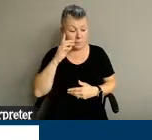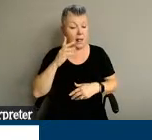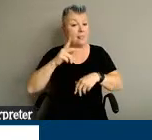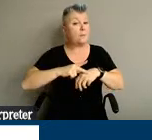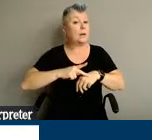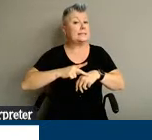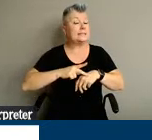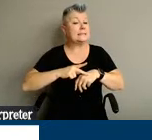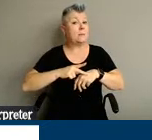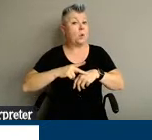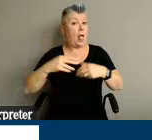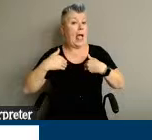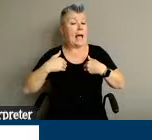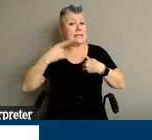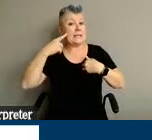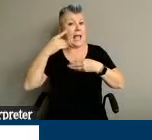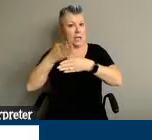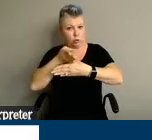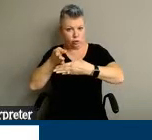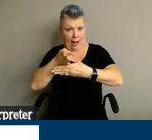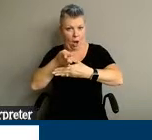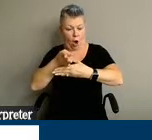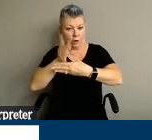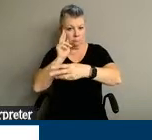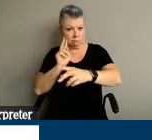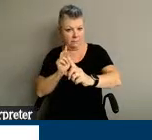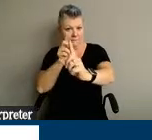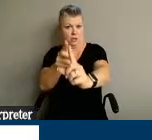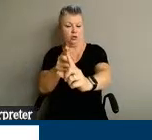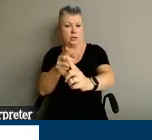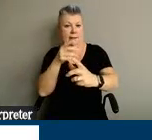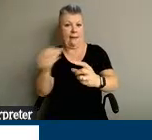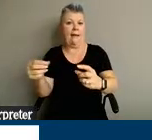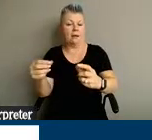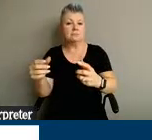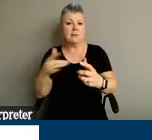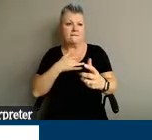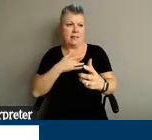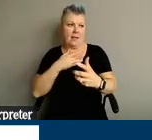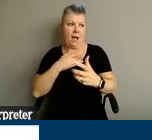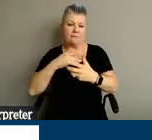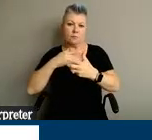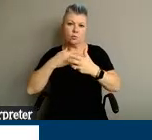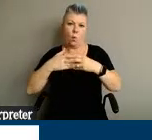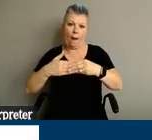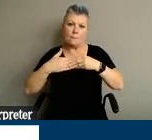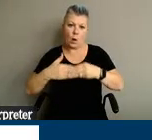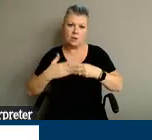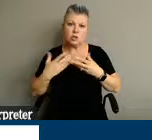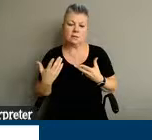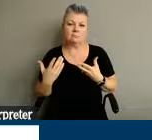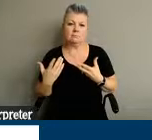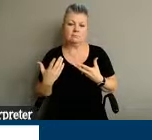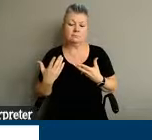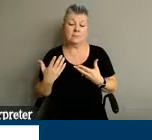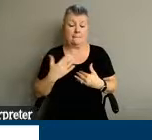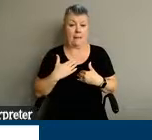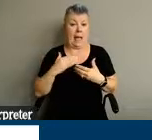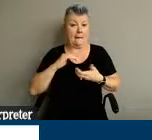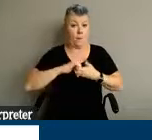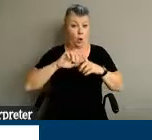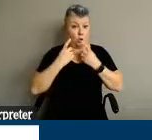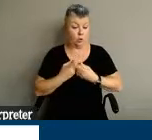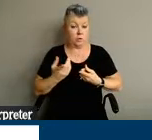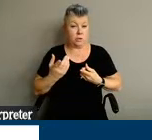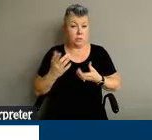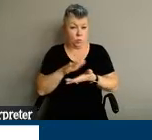a shared vision and a sense of community and cooperation at this school. In my partner district school, the atmosphere is